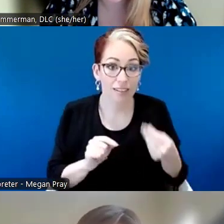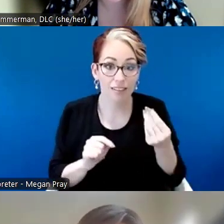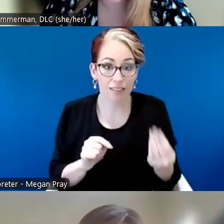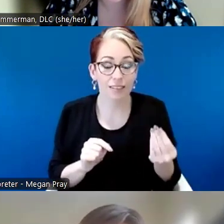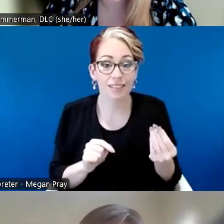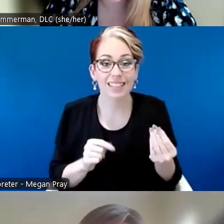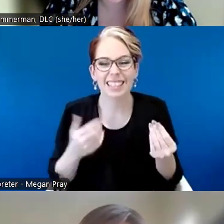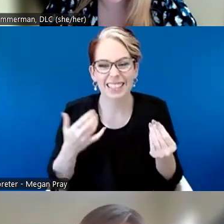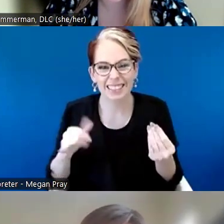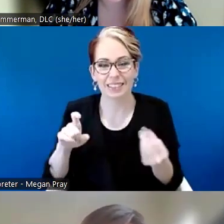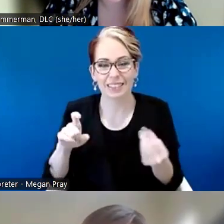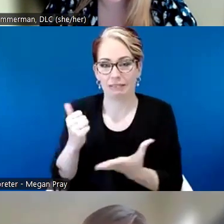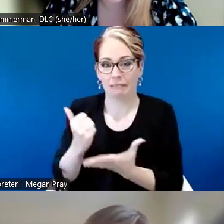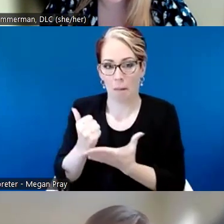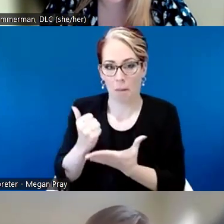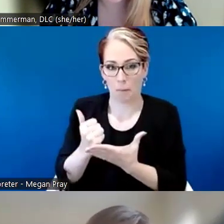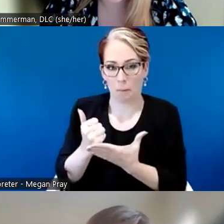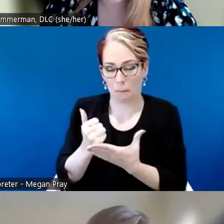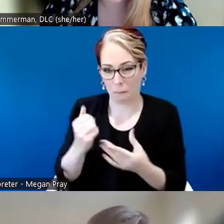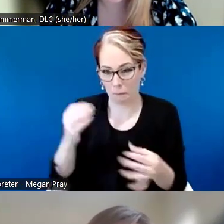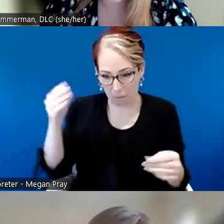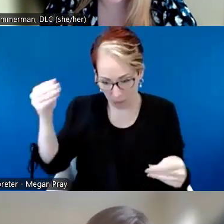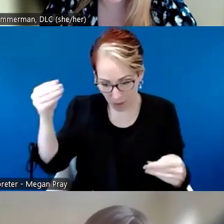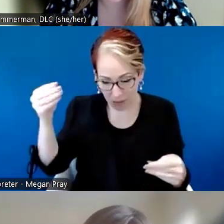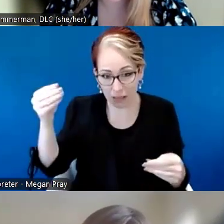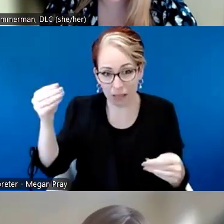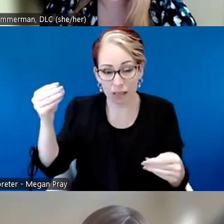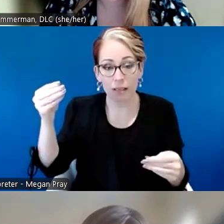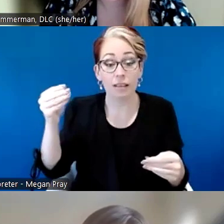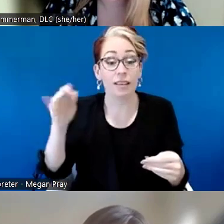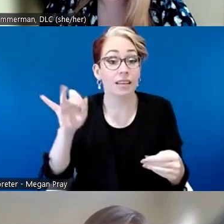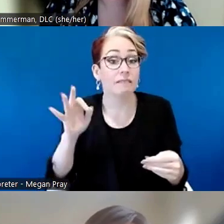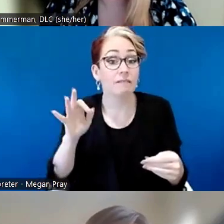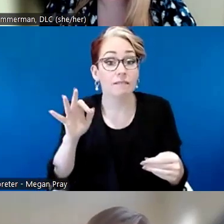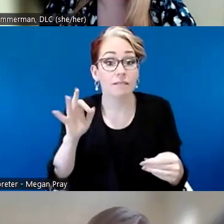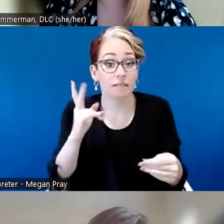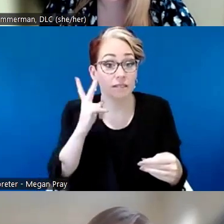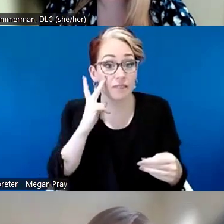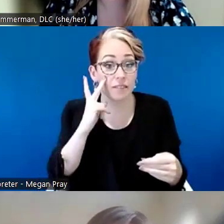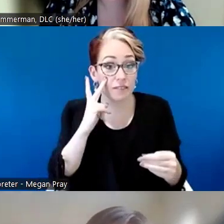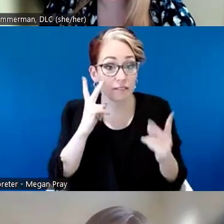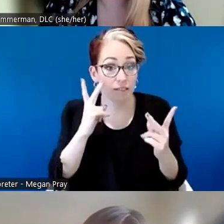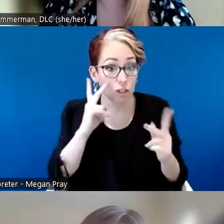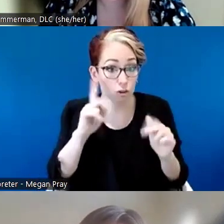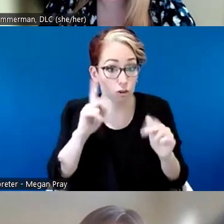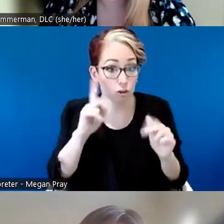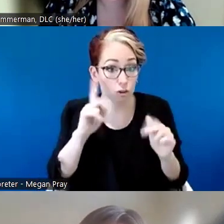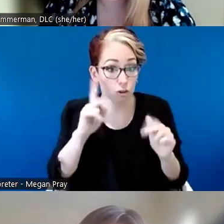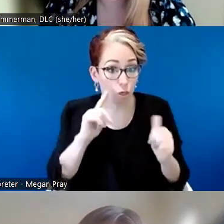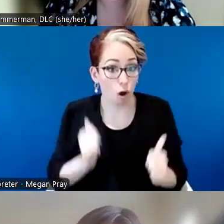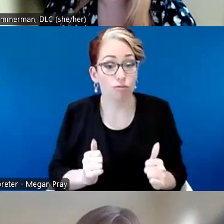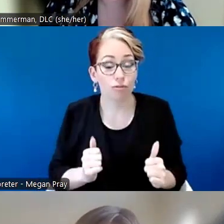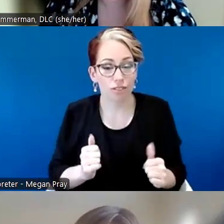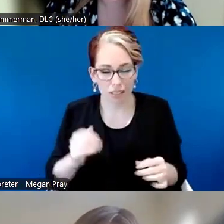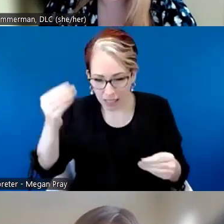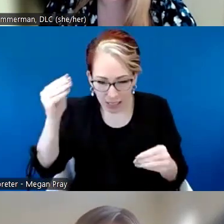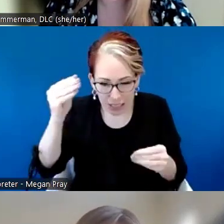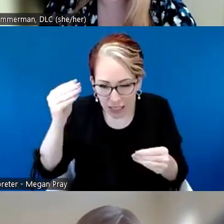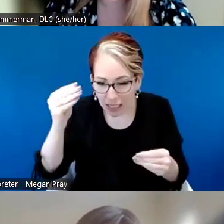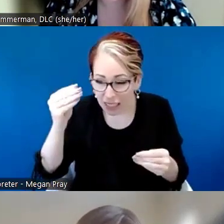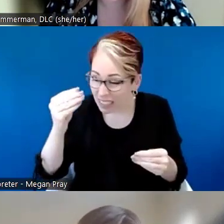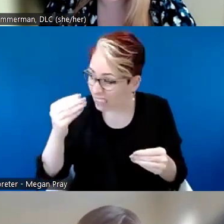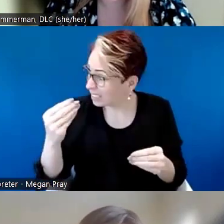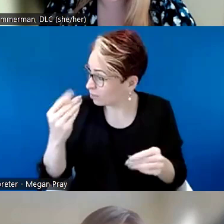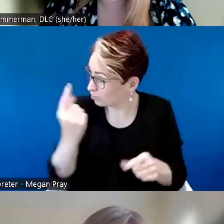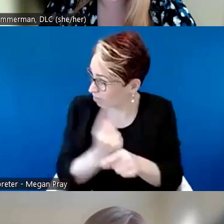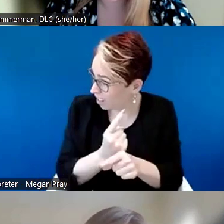need assistance in determining whether, if they had a vision disability, determining whether the printed ballot was